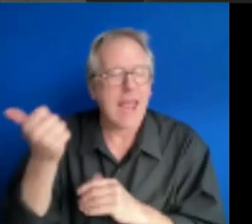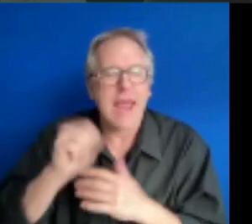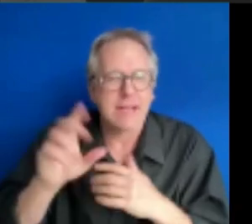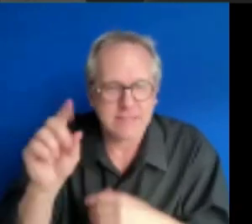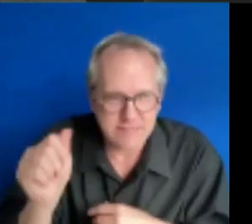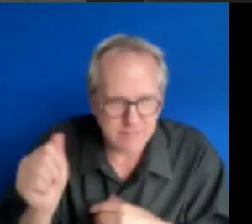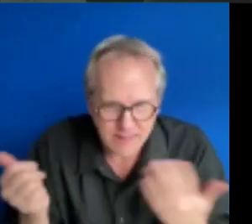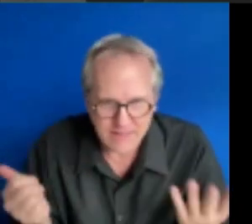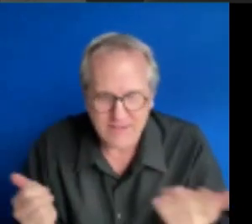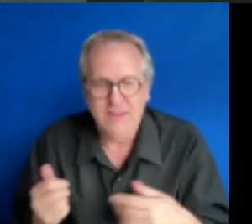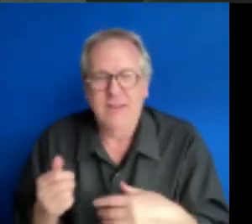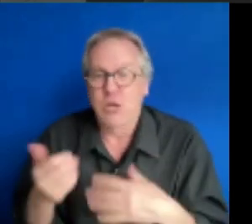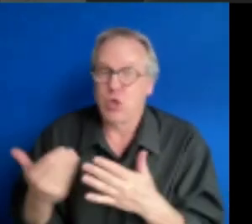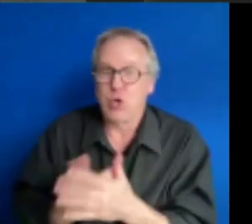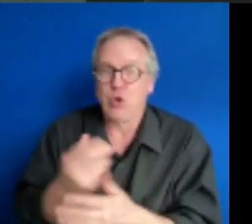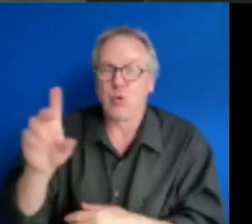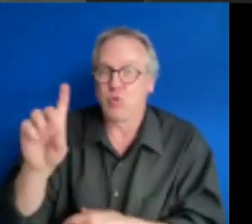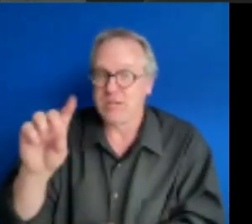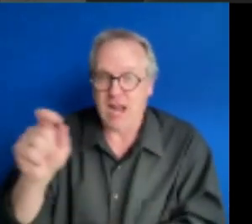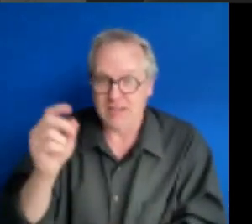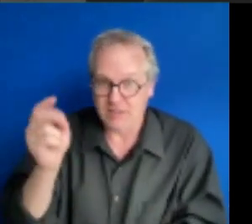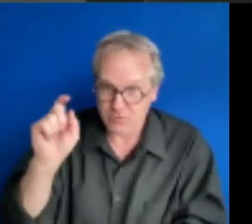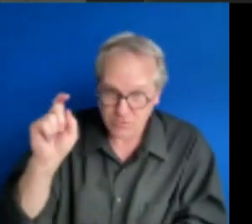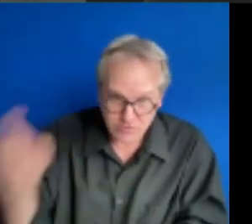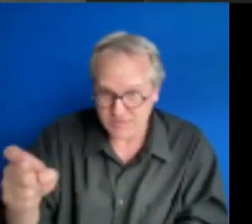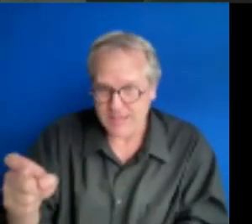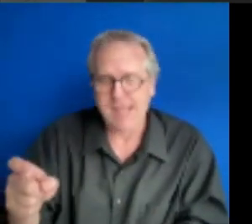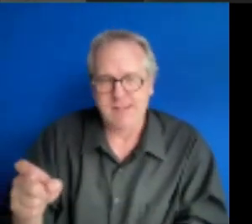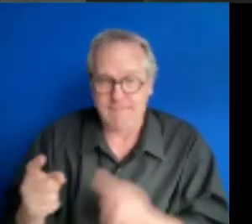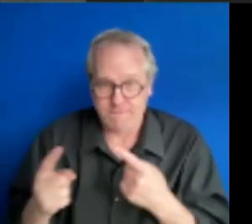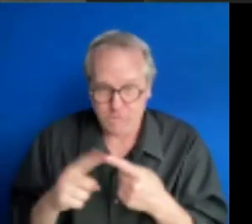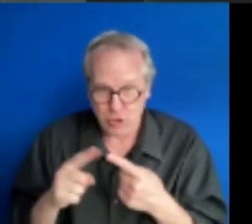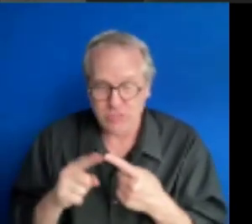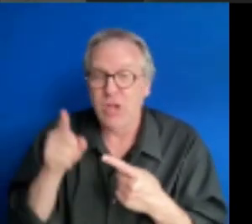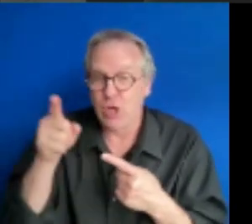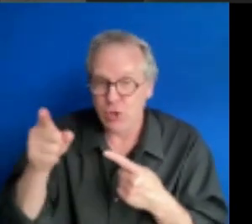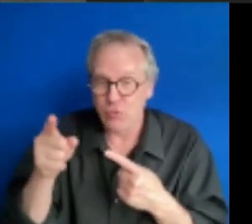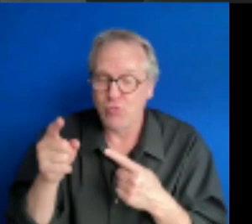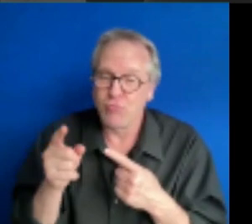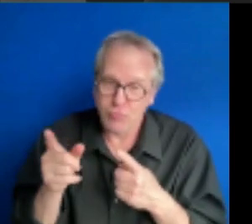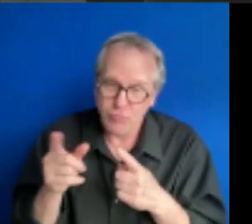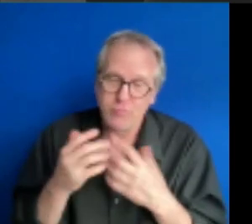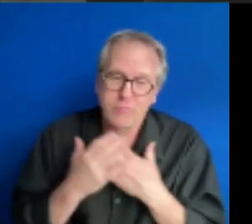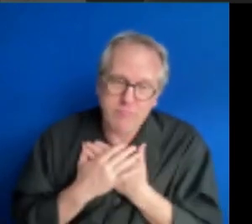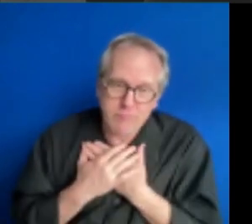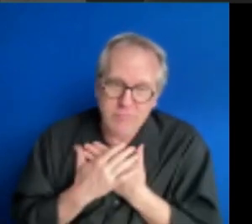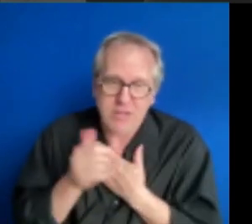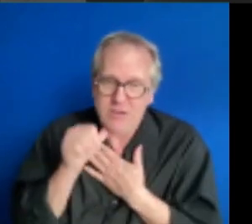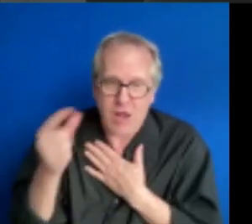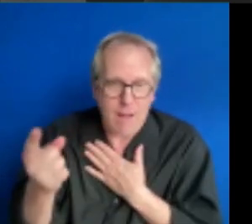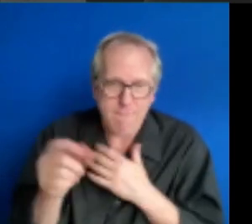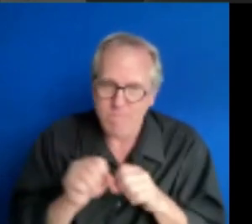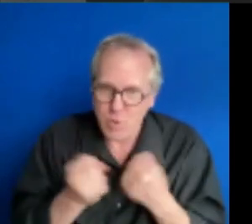disability, is to, one, know that you are beloved, that you are not broken, that you